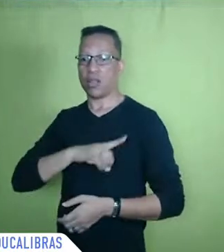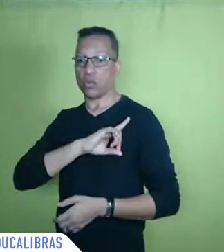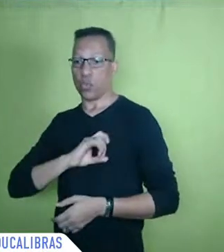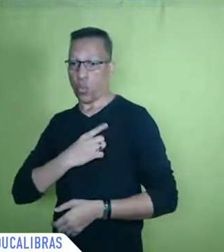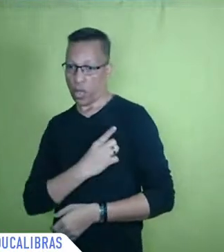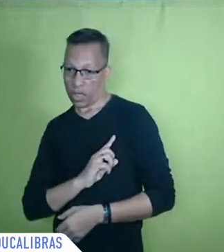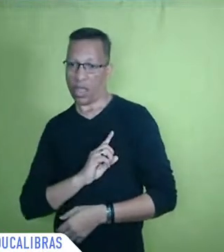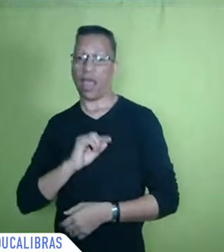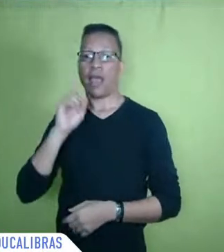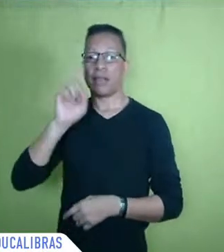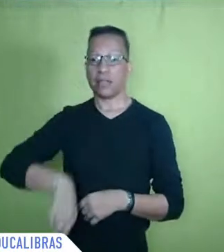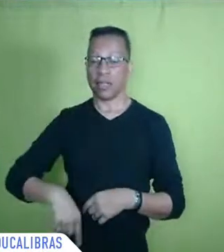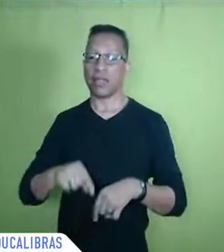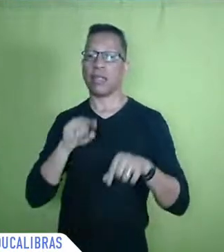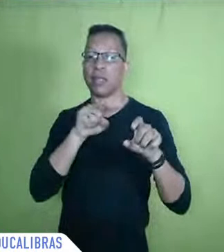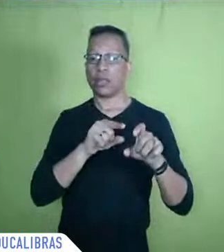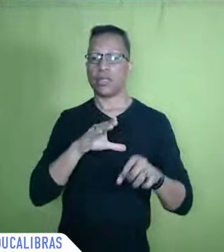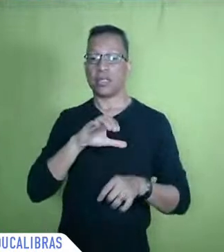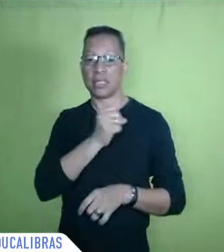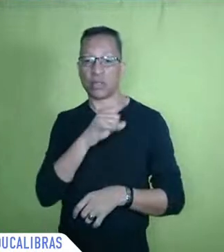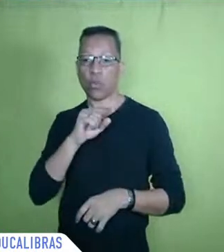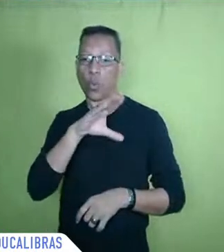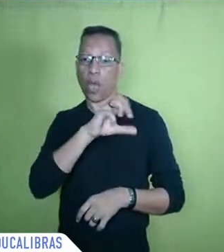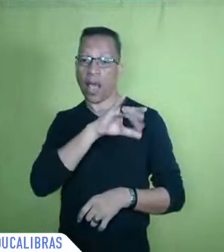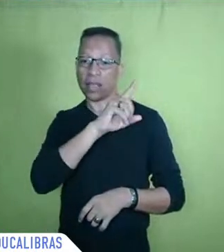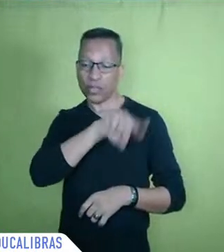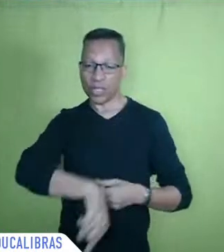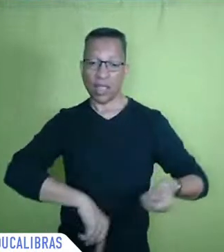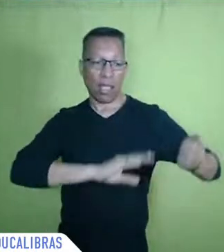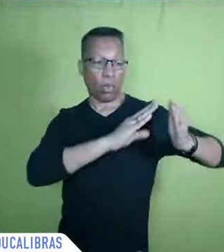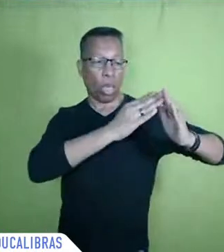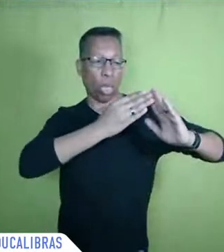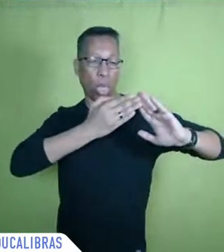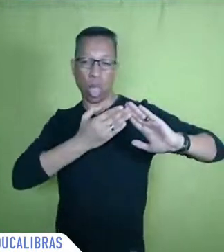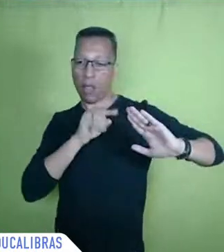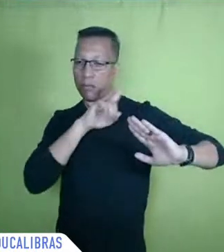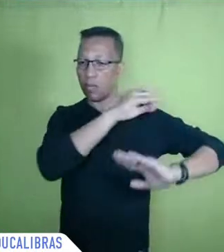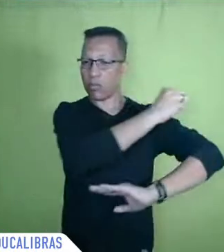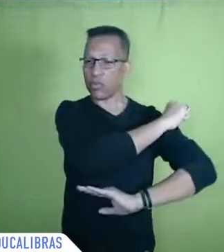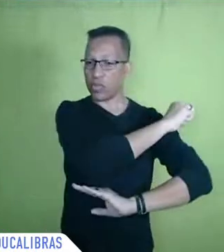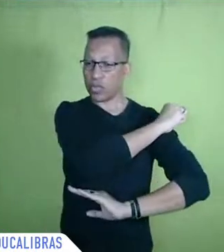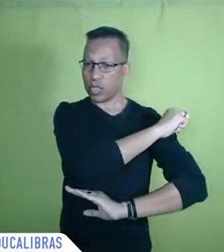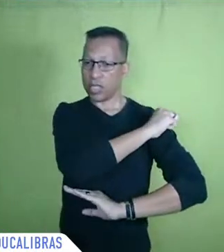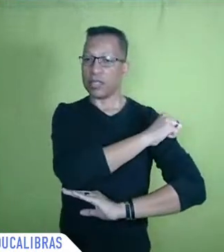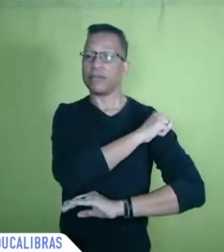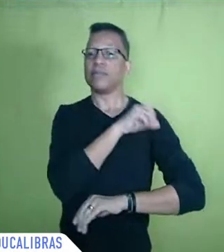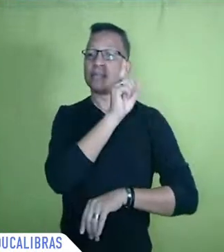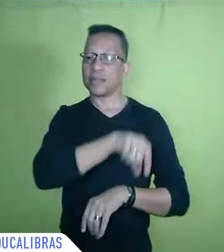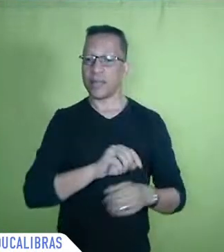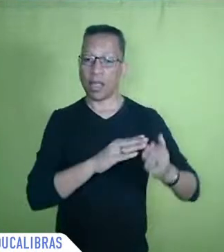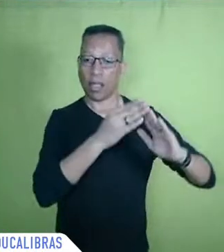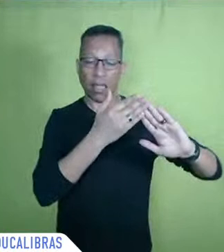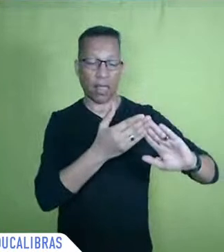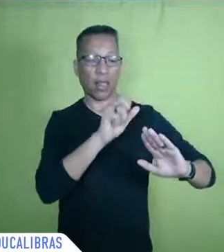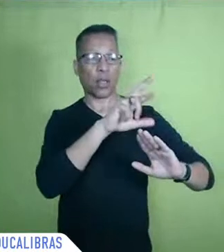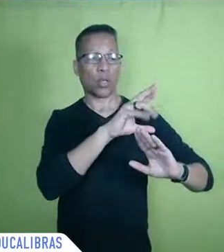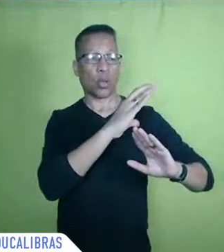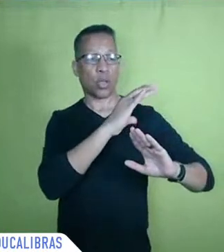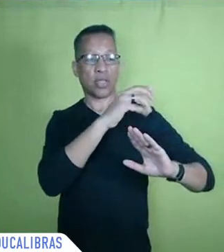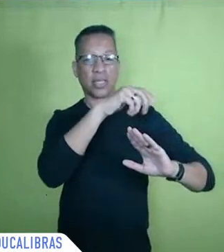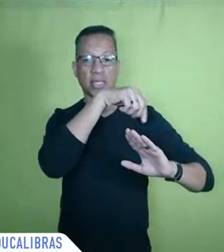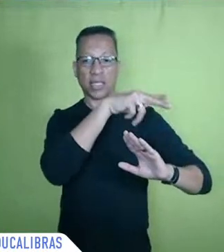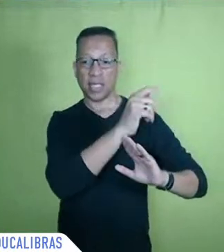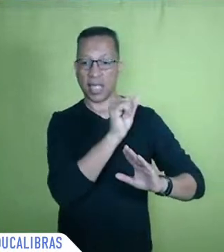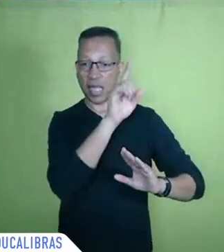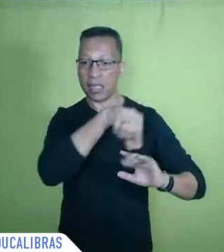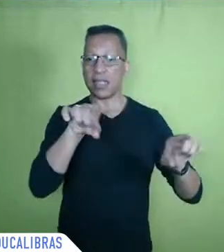I spent half of my life in Sweden and in Switzerland, and I